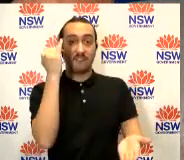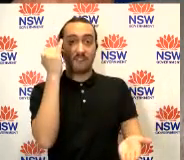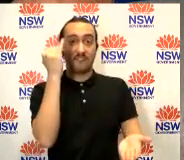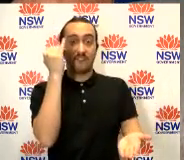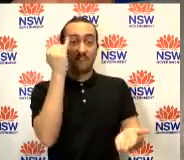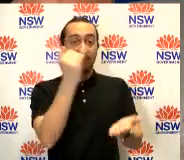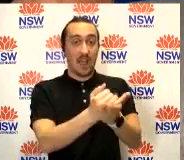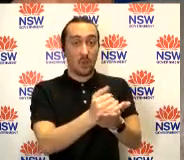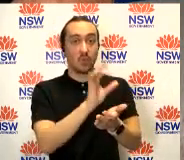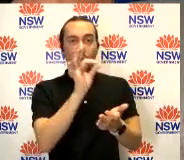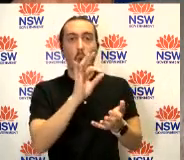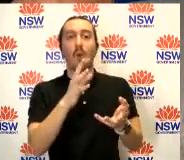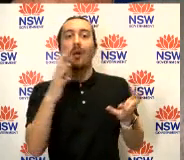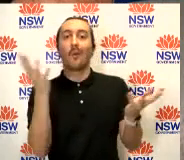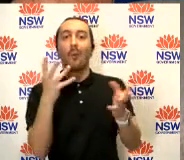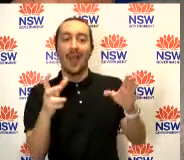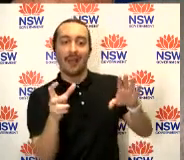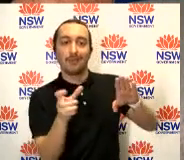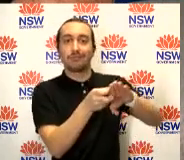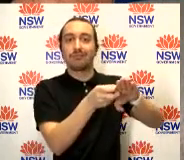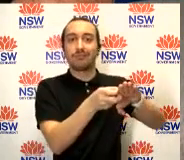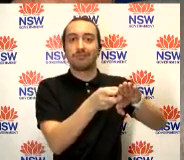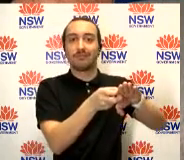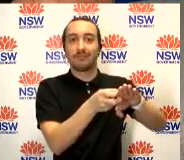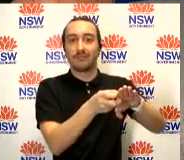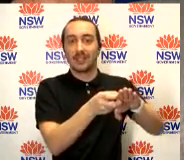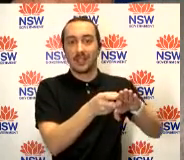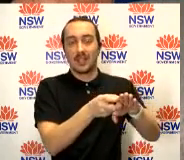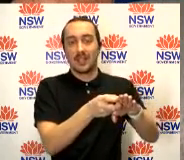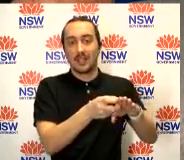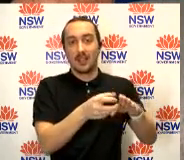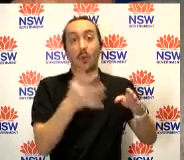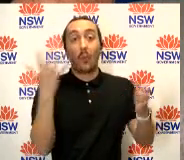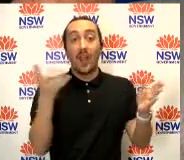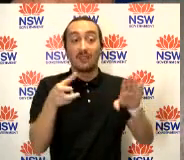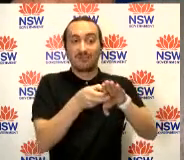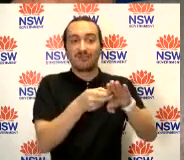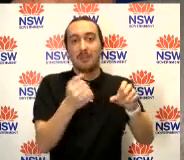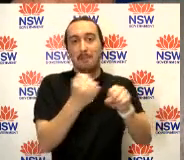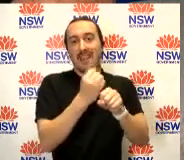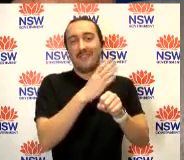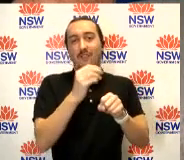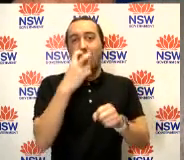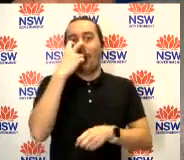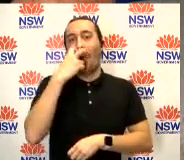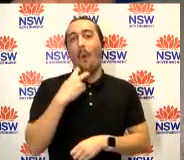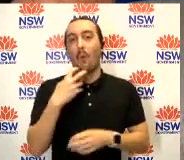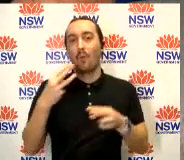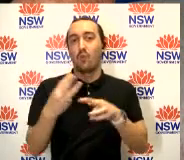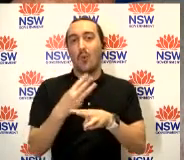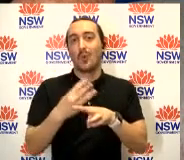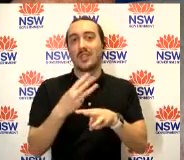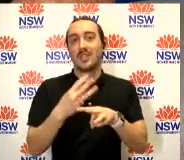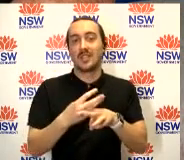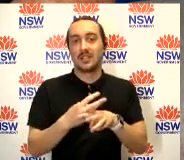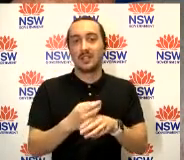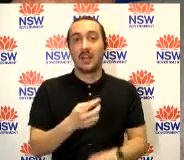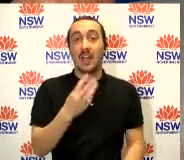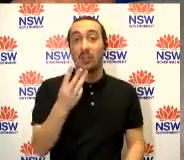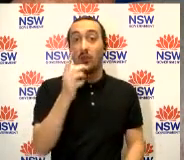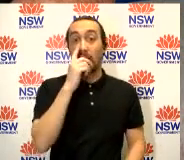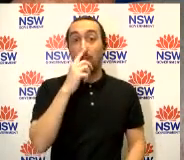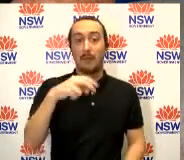it was attached to. It was knotted timbers, and three of the guys were leaning on it.